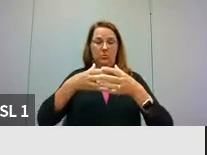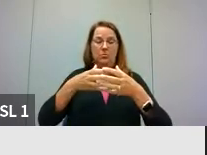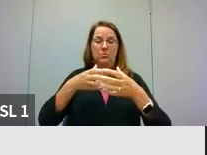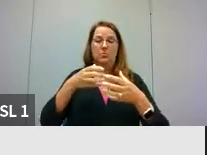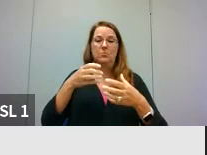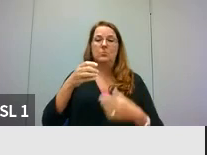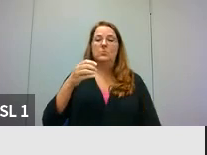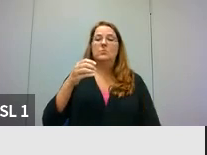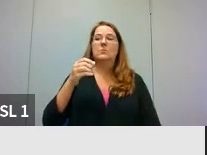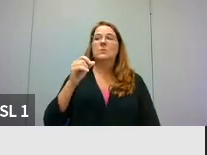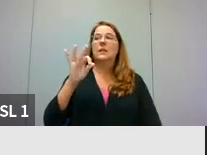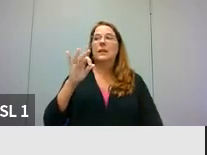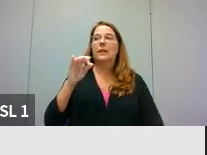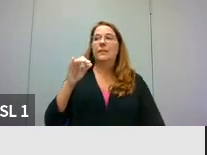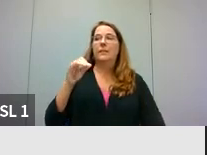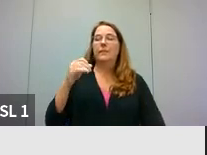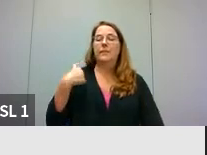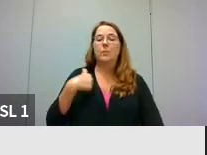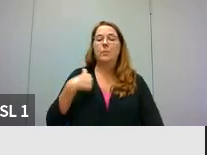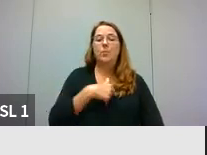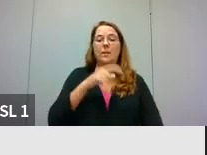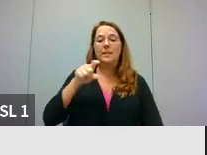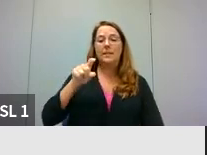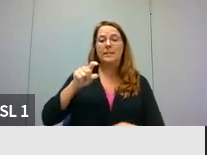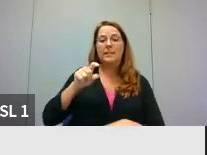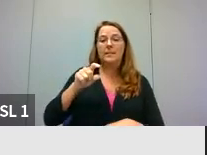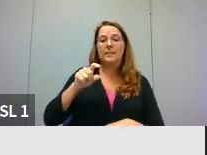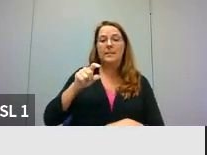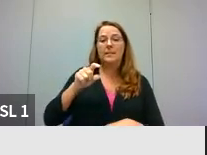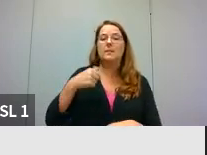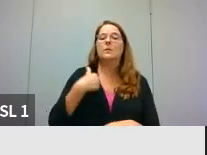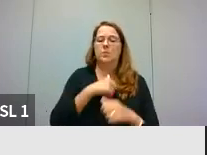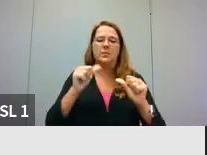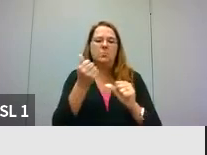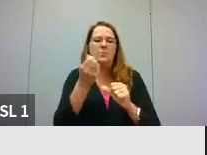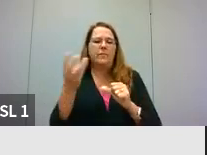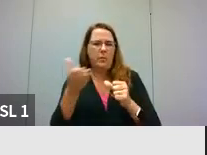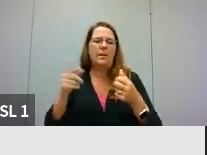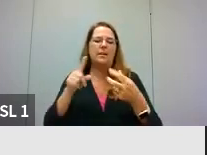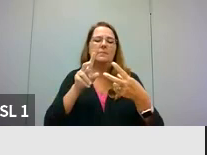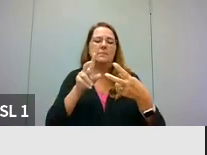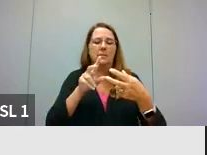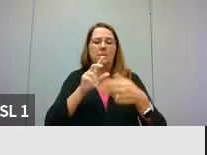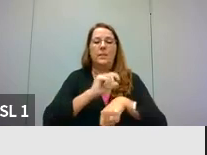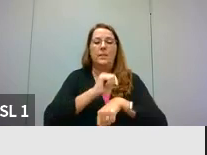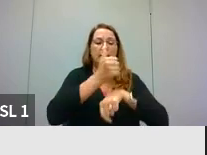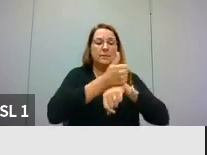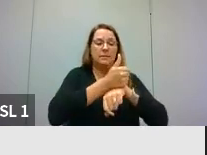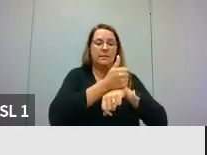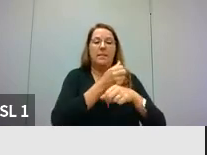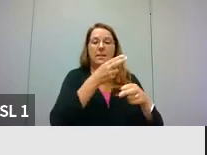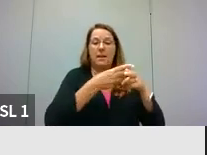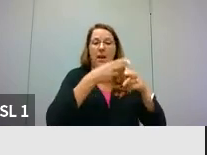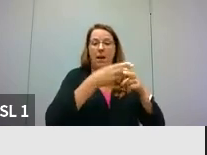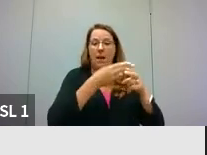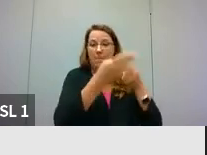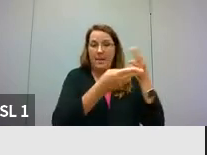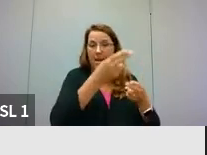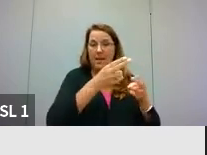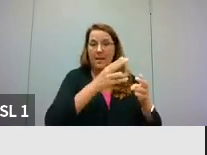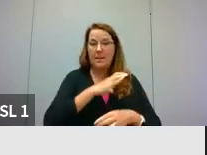whether we need to form we can do it one of a couple of ways. We can form the nominating committee and have Garrett